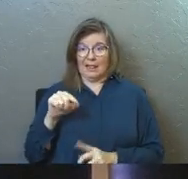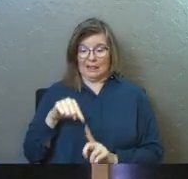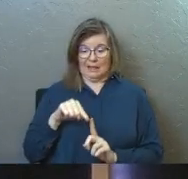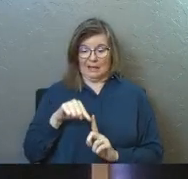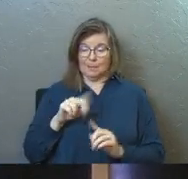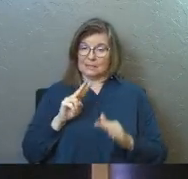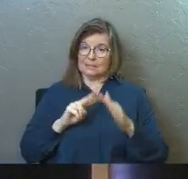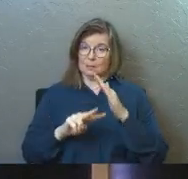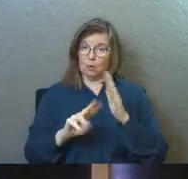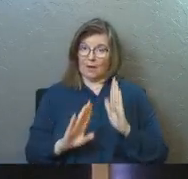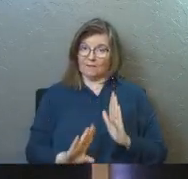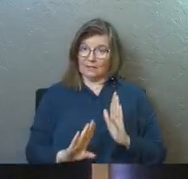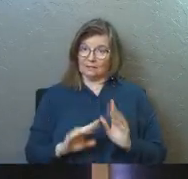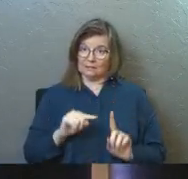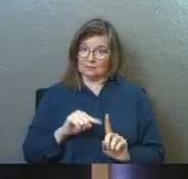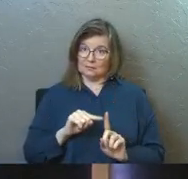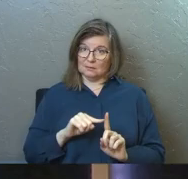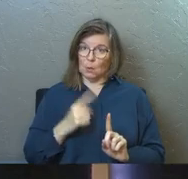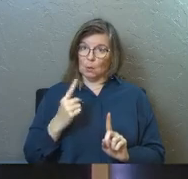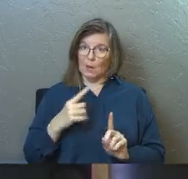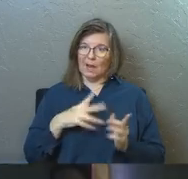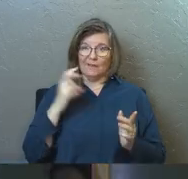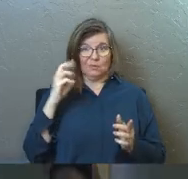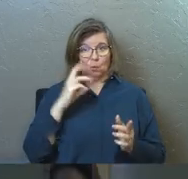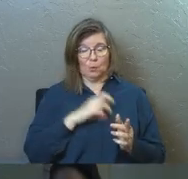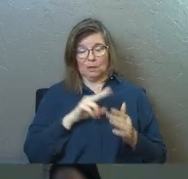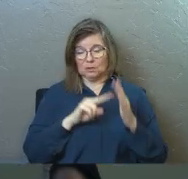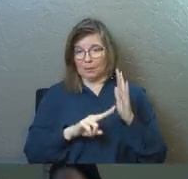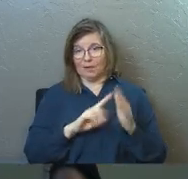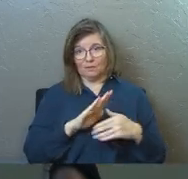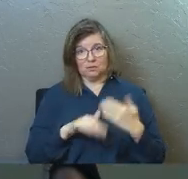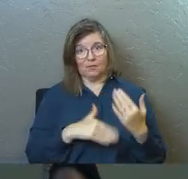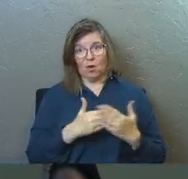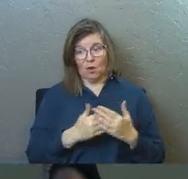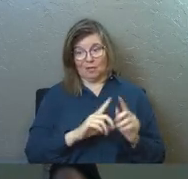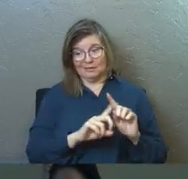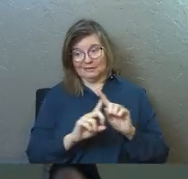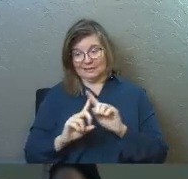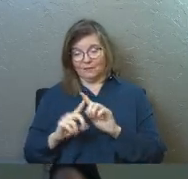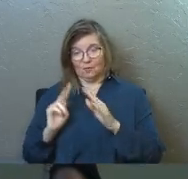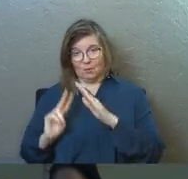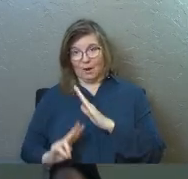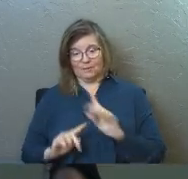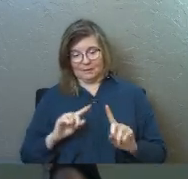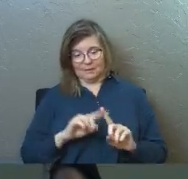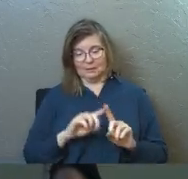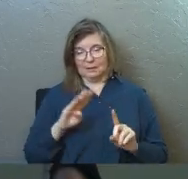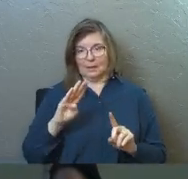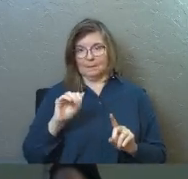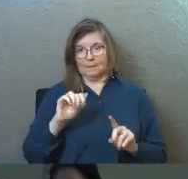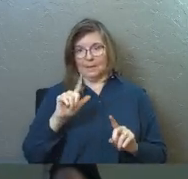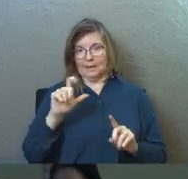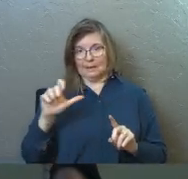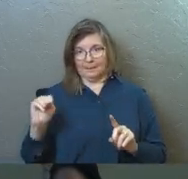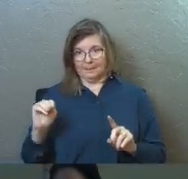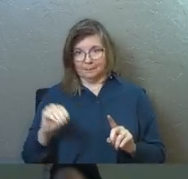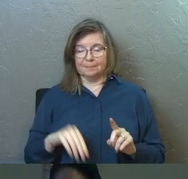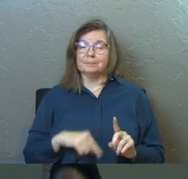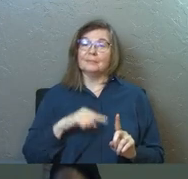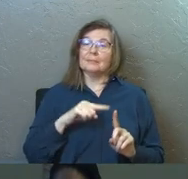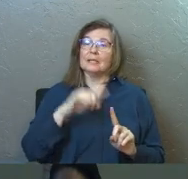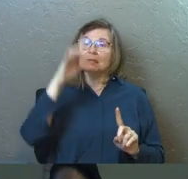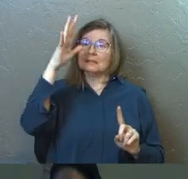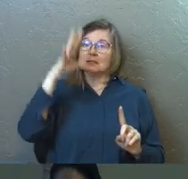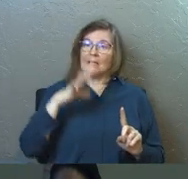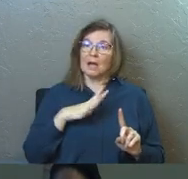a prophet, an Old Testament prophet, one of the weirdest prophets of all the prophets, Balaam. Balaam is